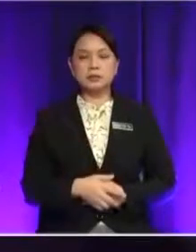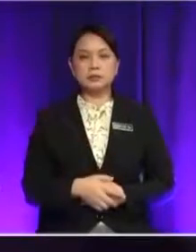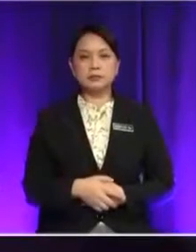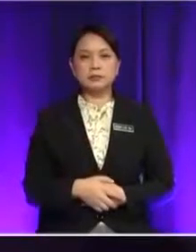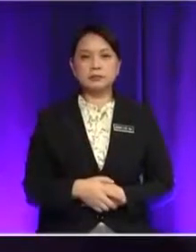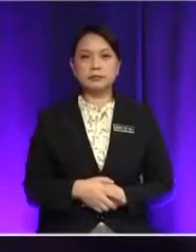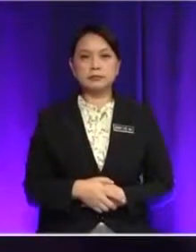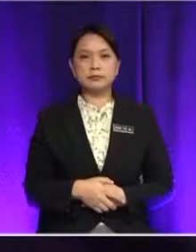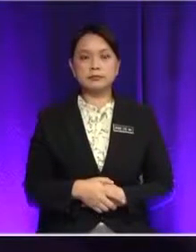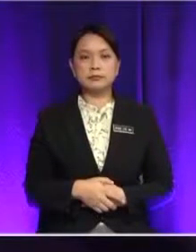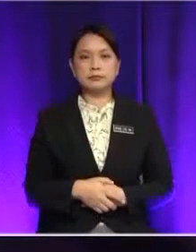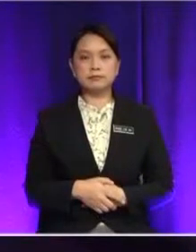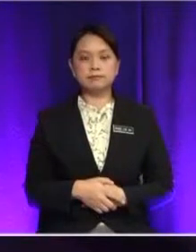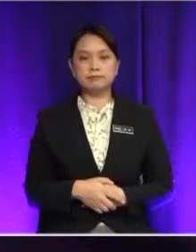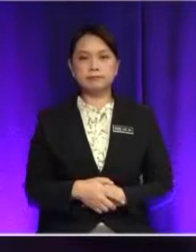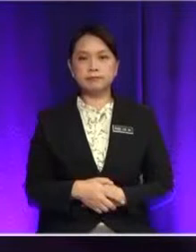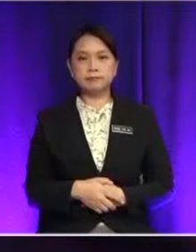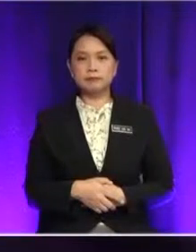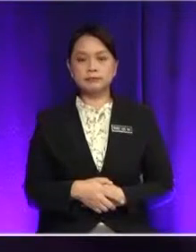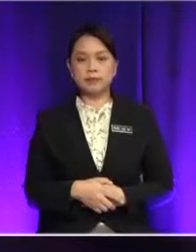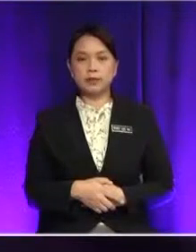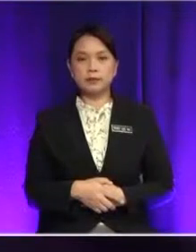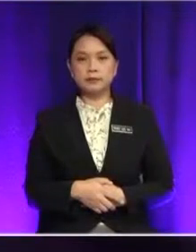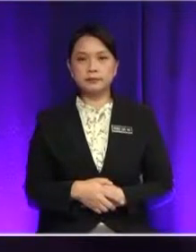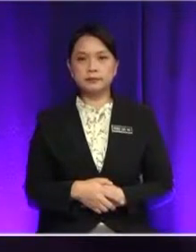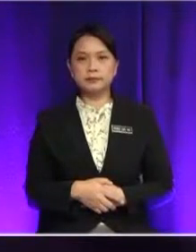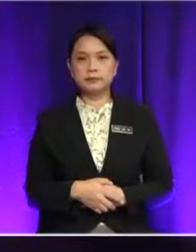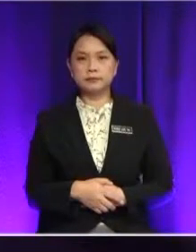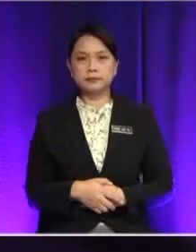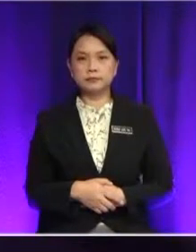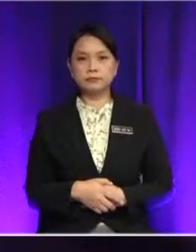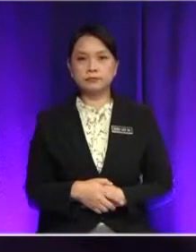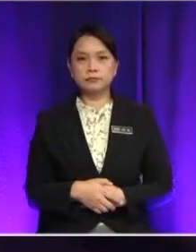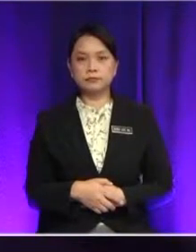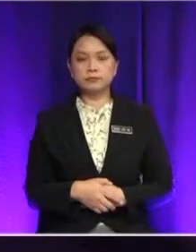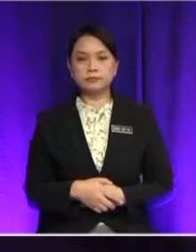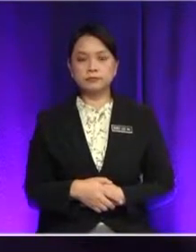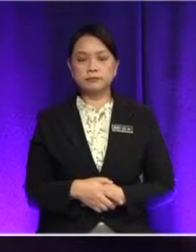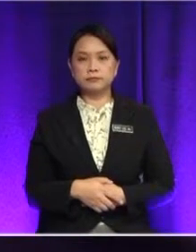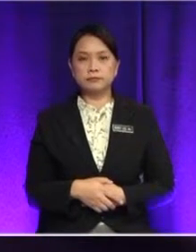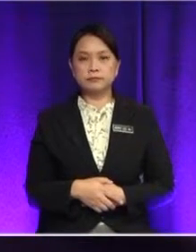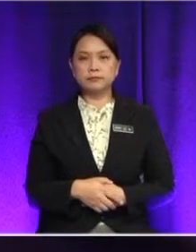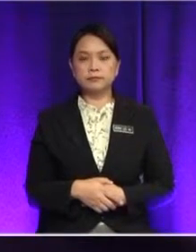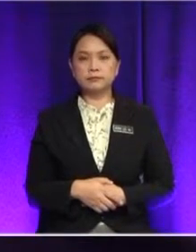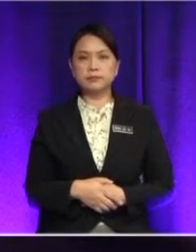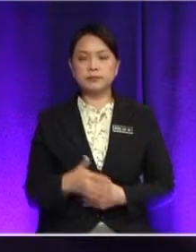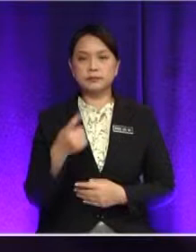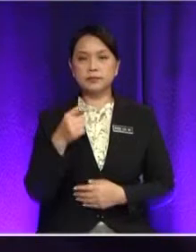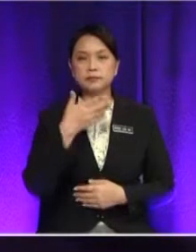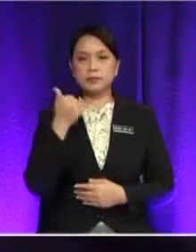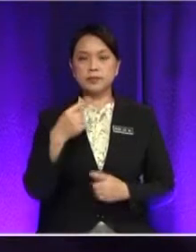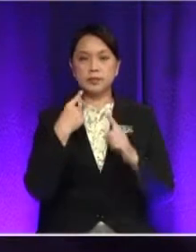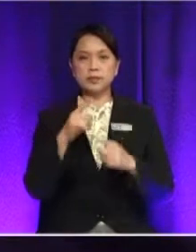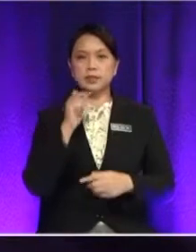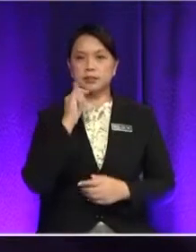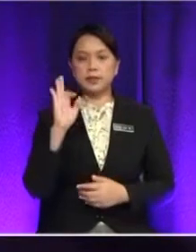Anyone? Can I give it a shot, madam? Okay, Lily, what do you think the answer is? I think the best answer is F. Okay, why